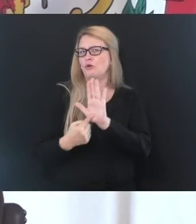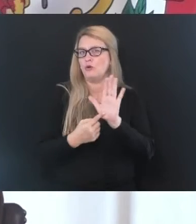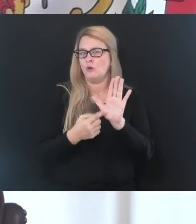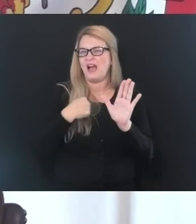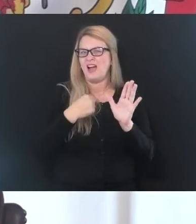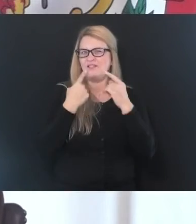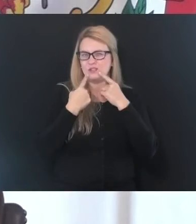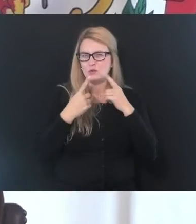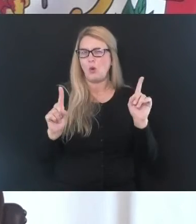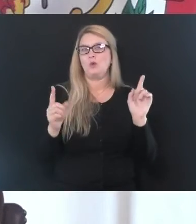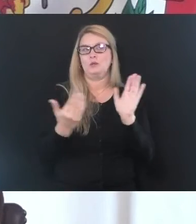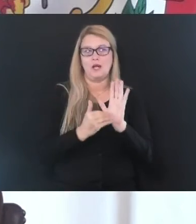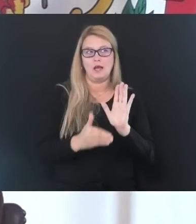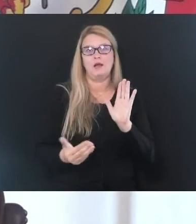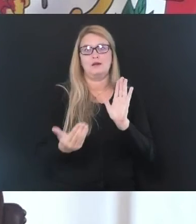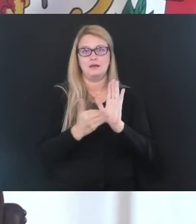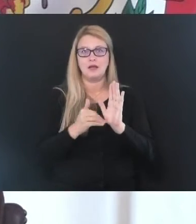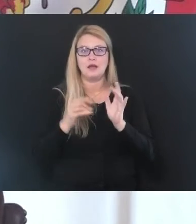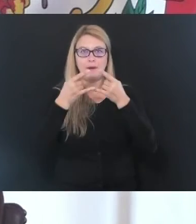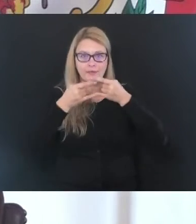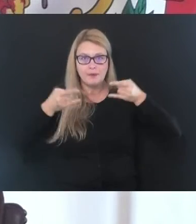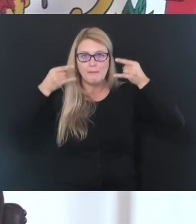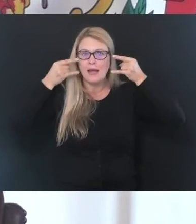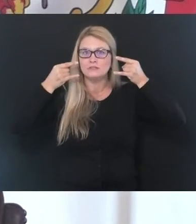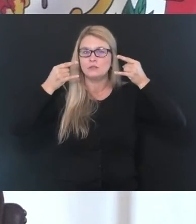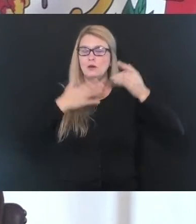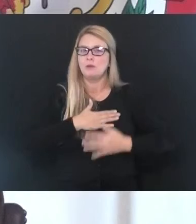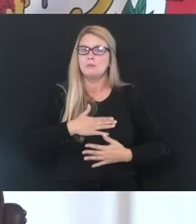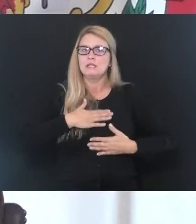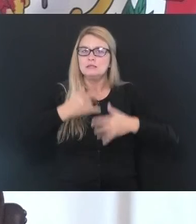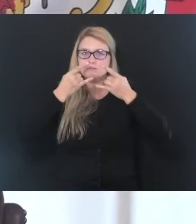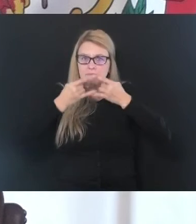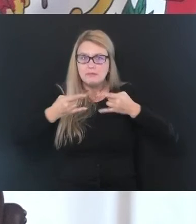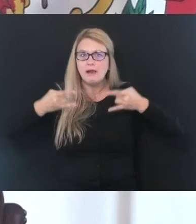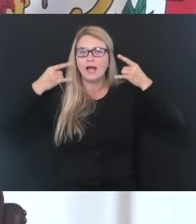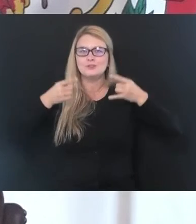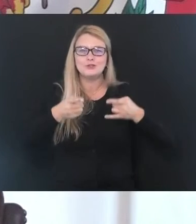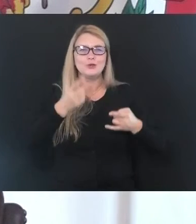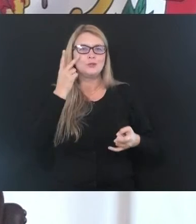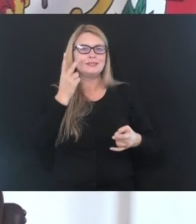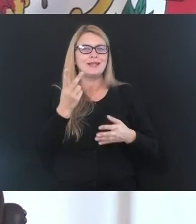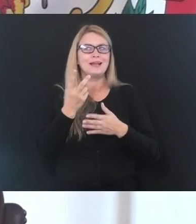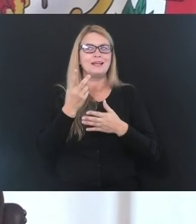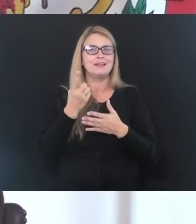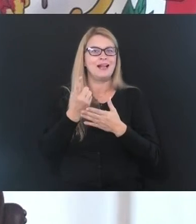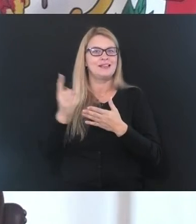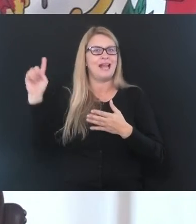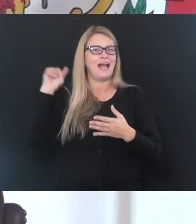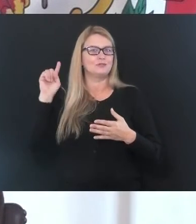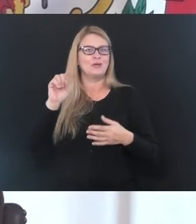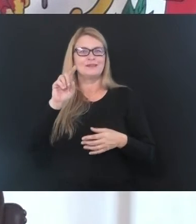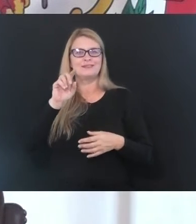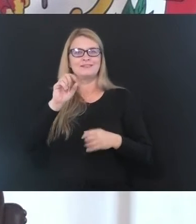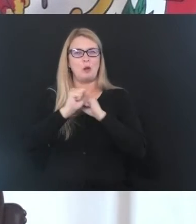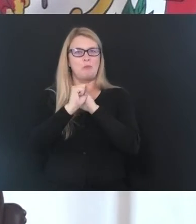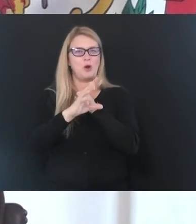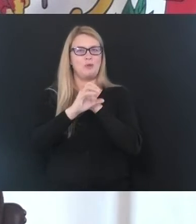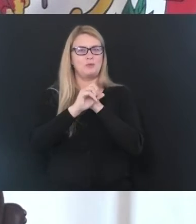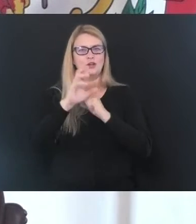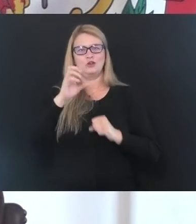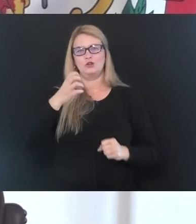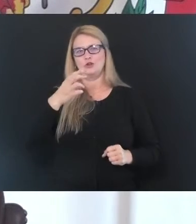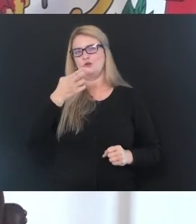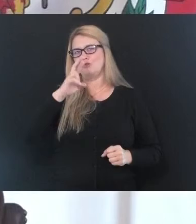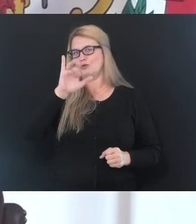these masks and the value of the mask and everything. You saw a little video or a little promo that, where Chris